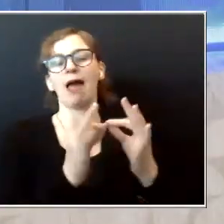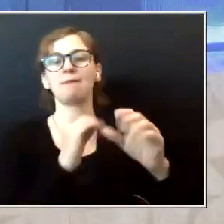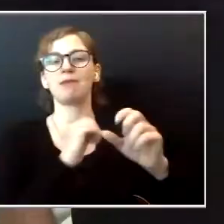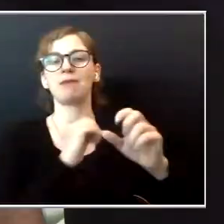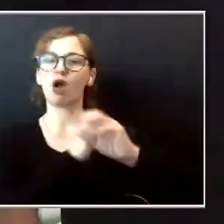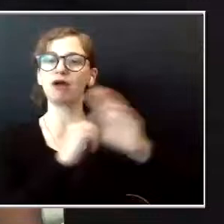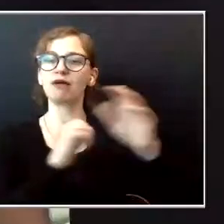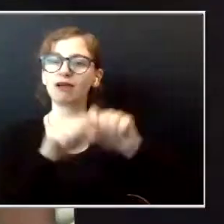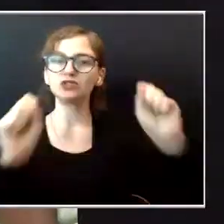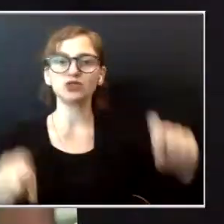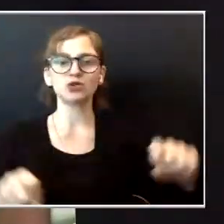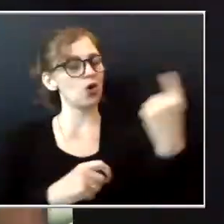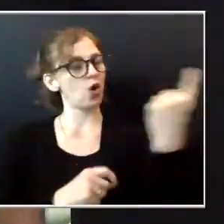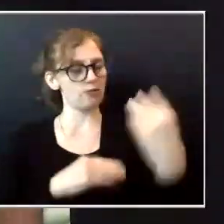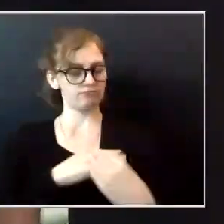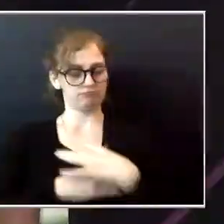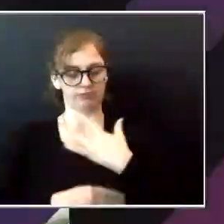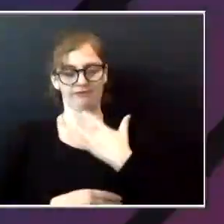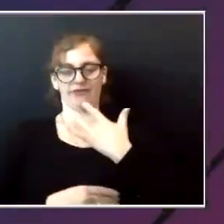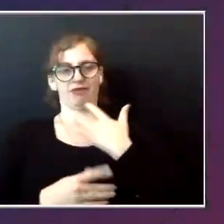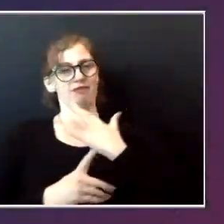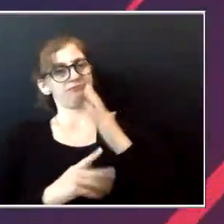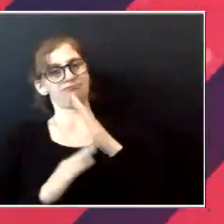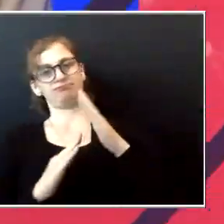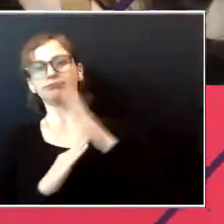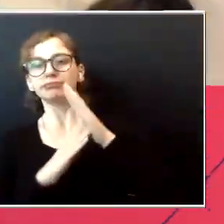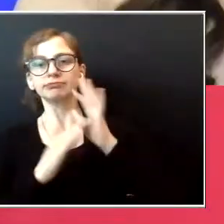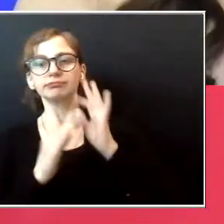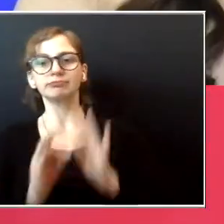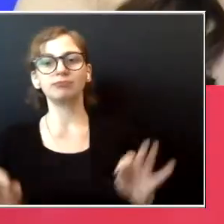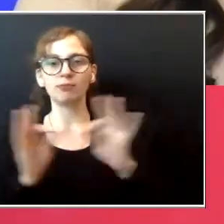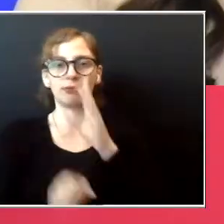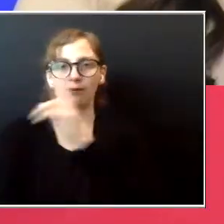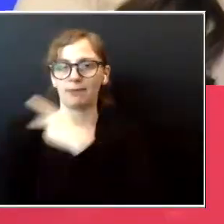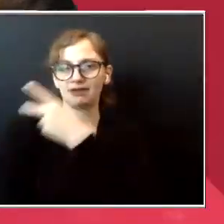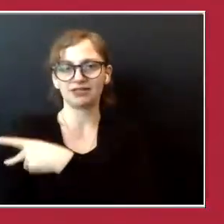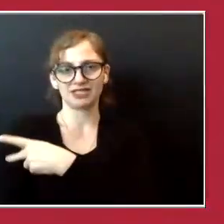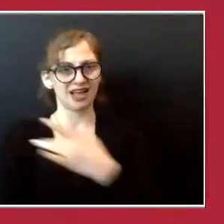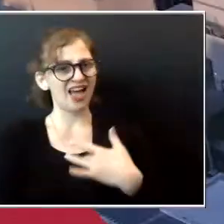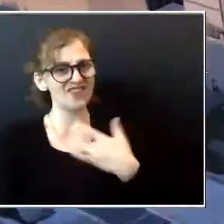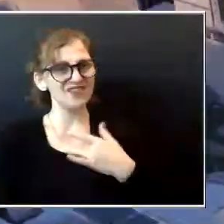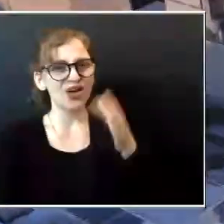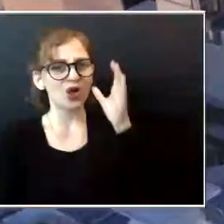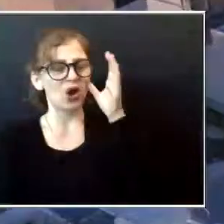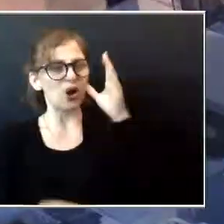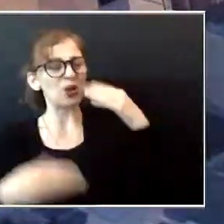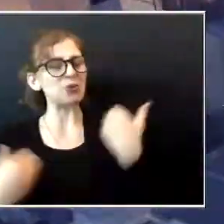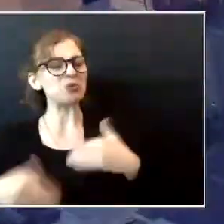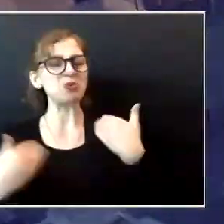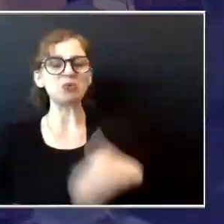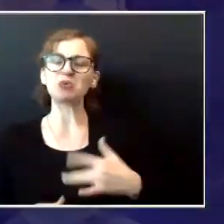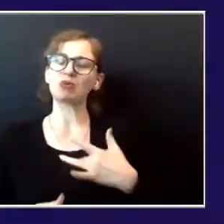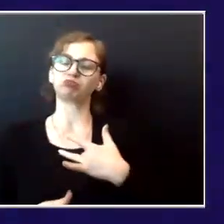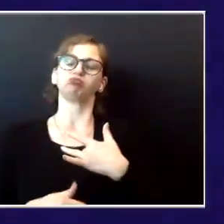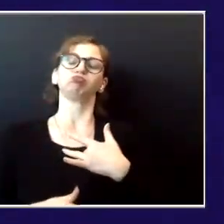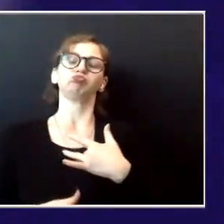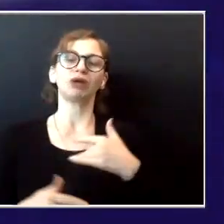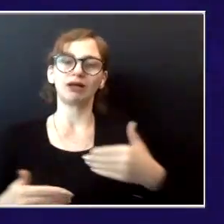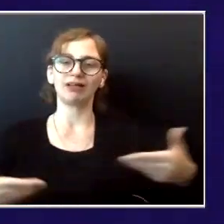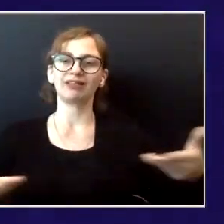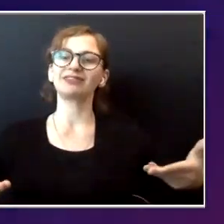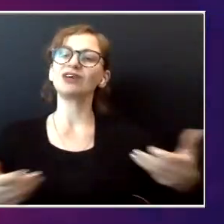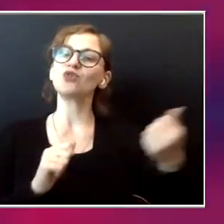you're the most important patient on the planet. I felt heard, and that was really big. This is All Things Heart.